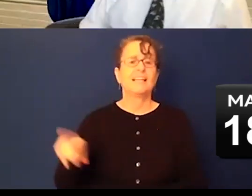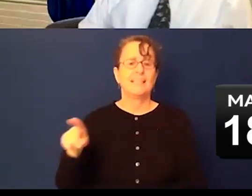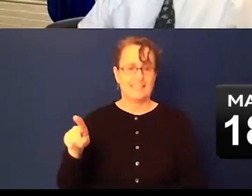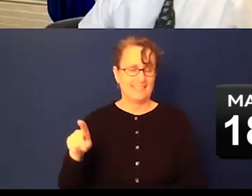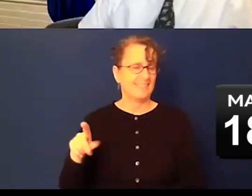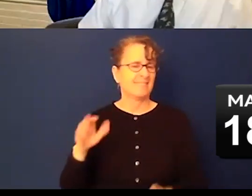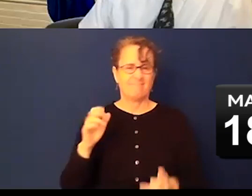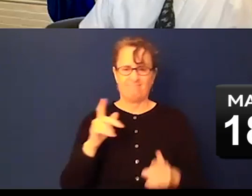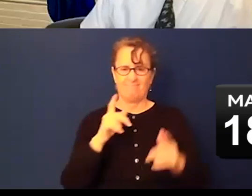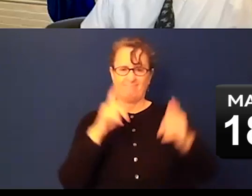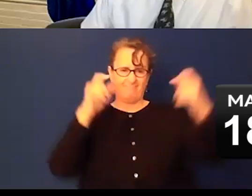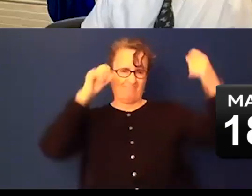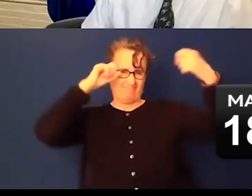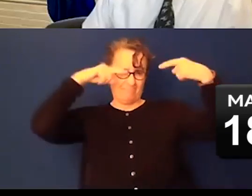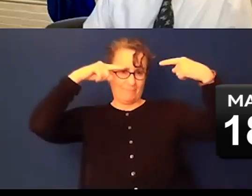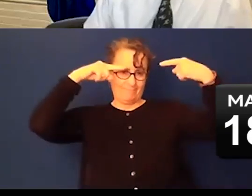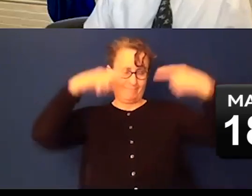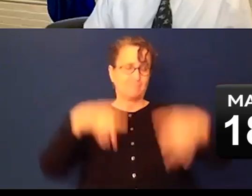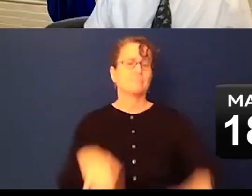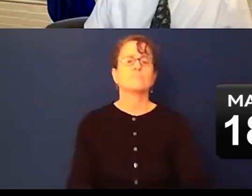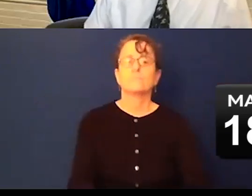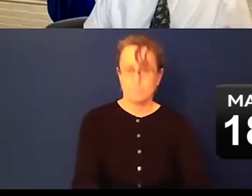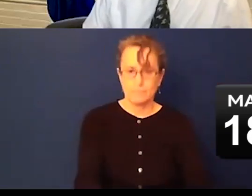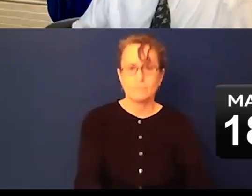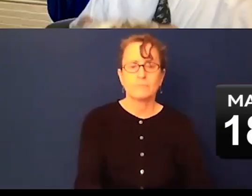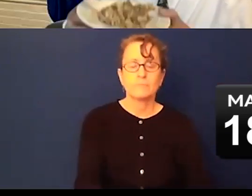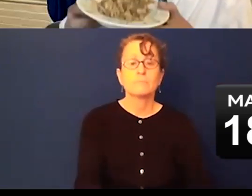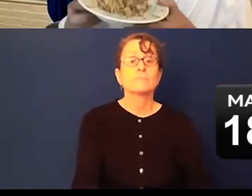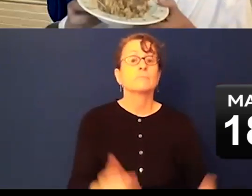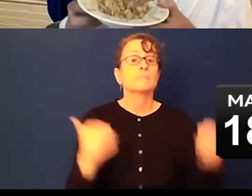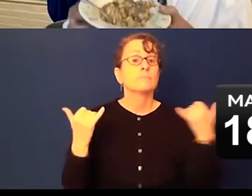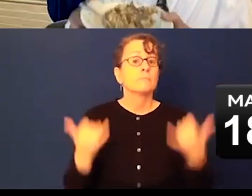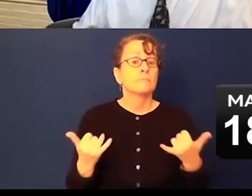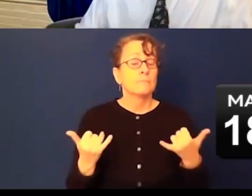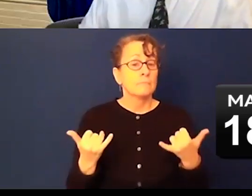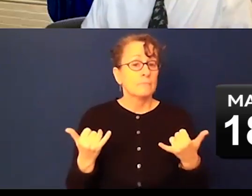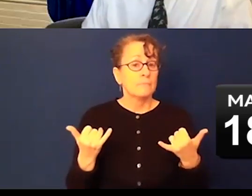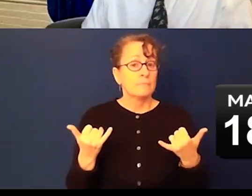the same wavelength. Yes. So let's take a